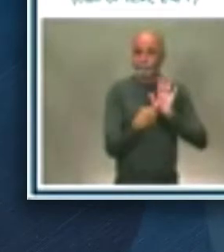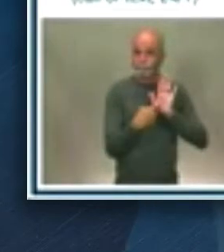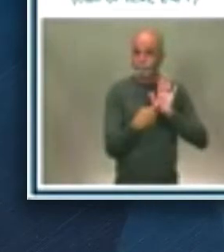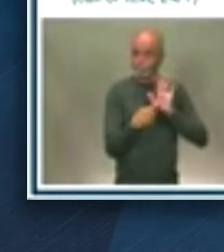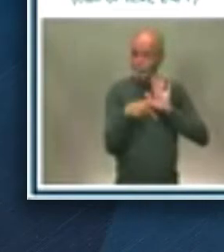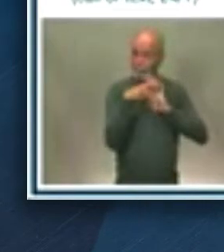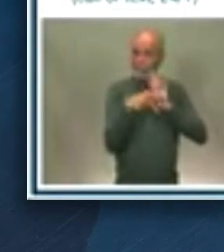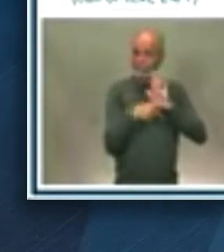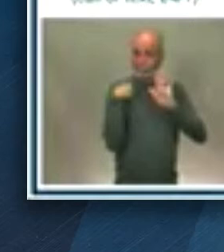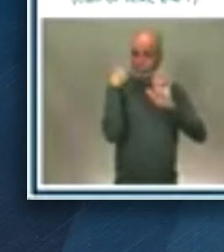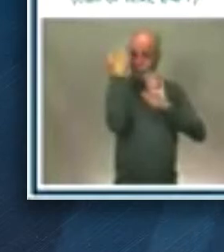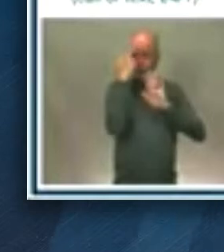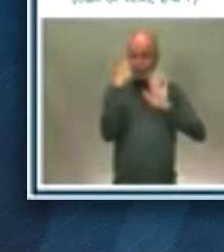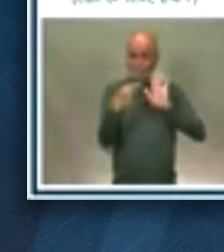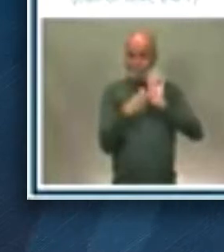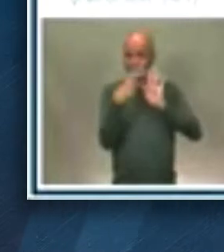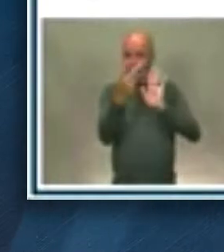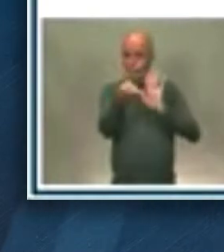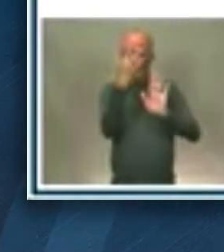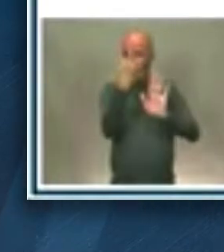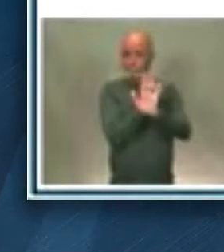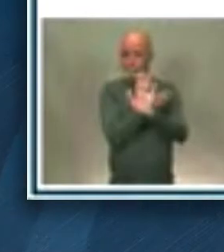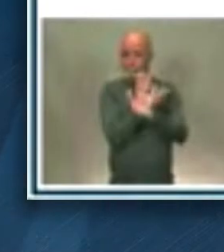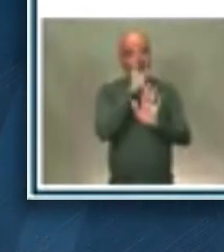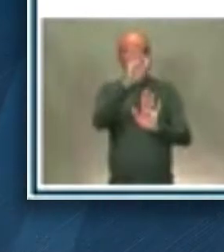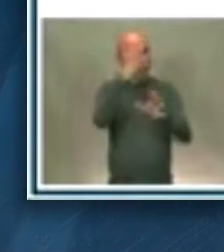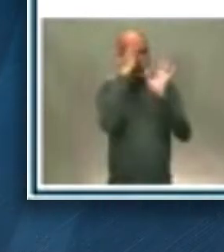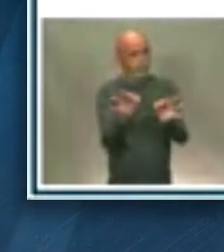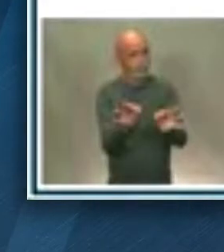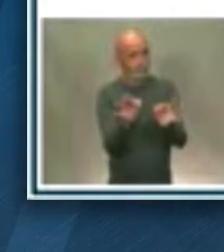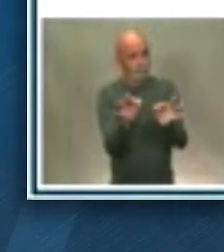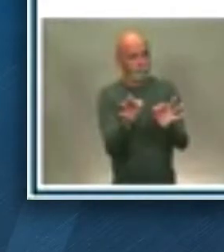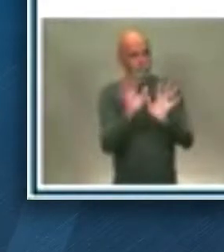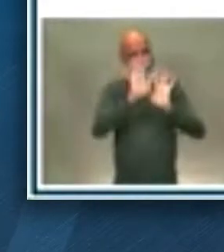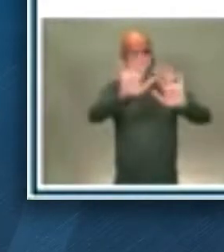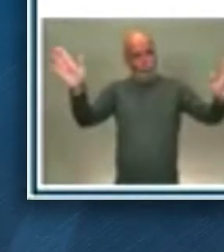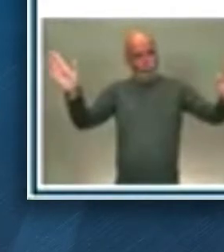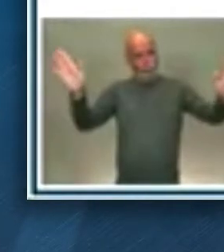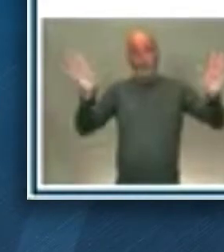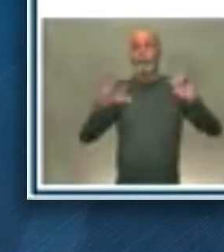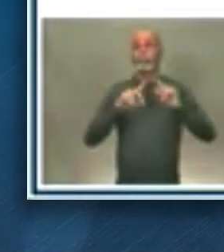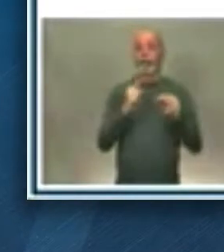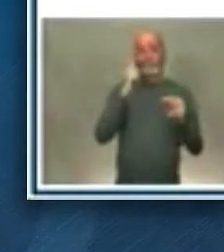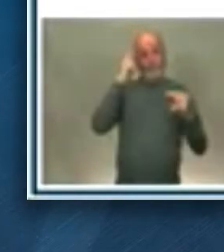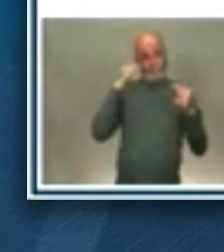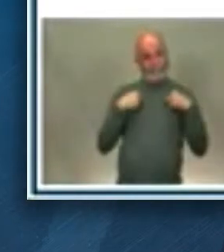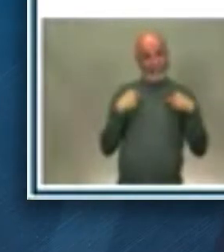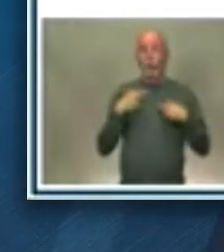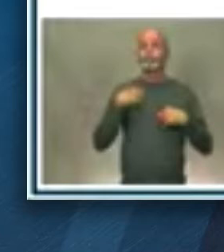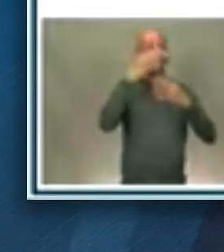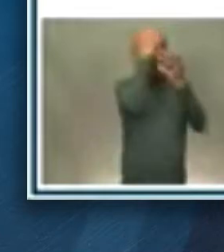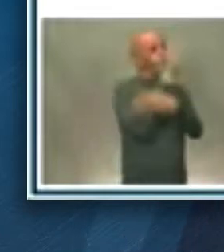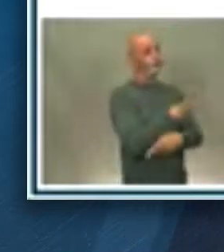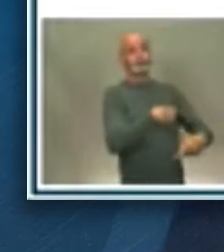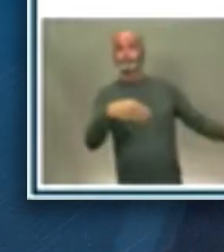able to do that. My message for the last number of weeks has just has been simply been saying that make sure that you do your work, because there are